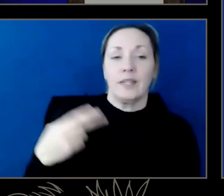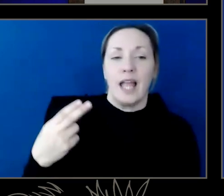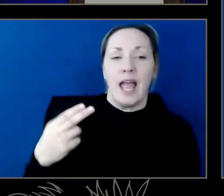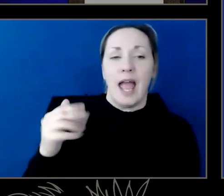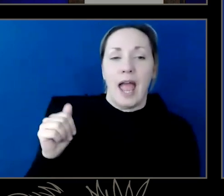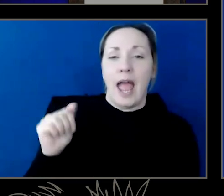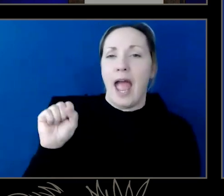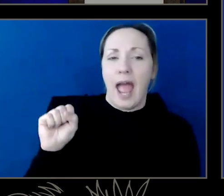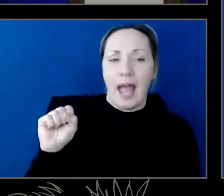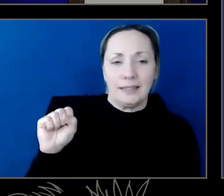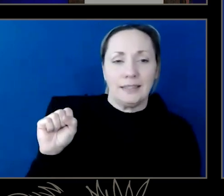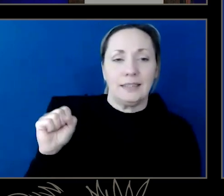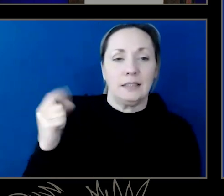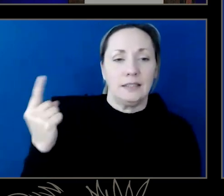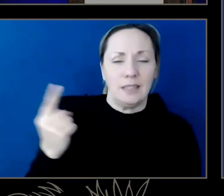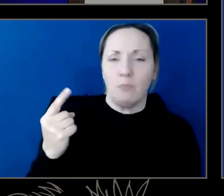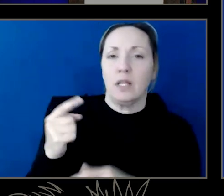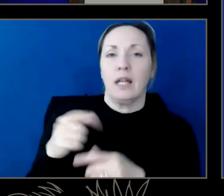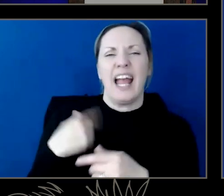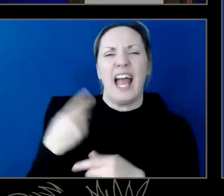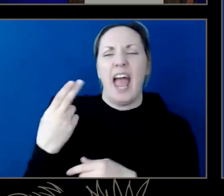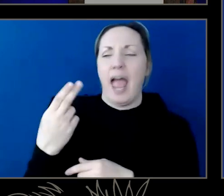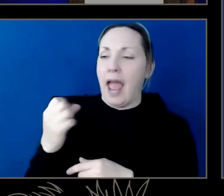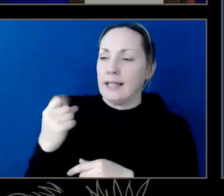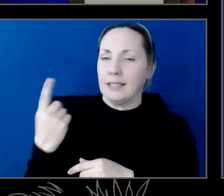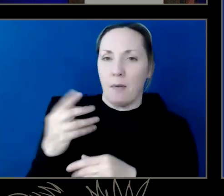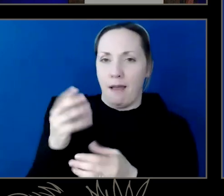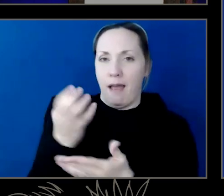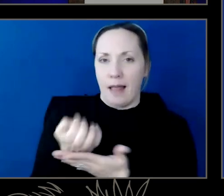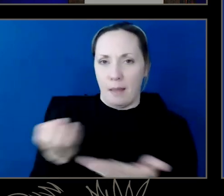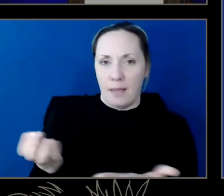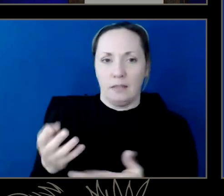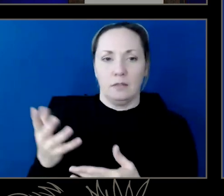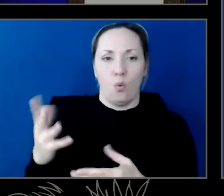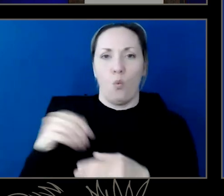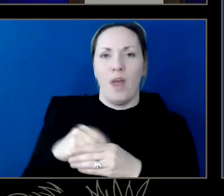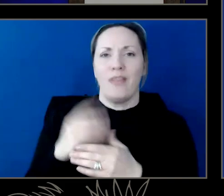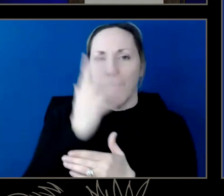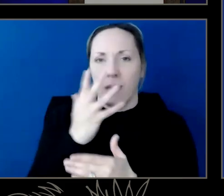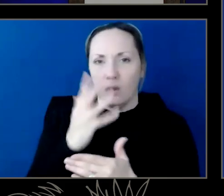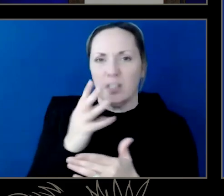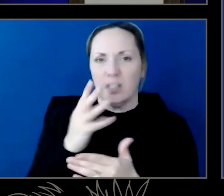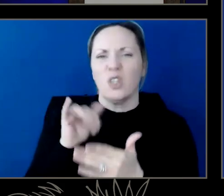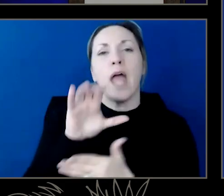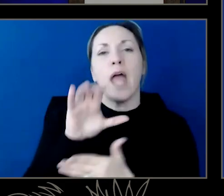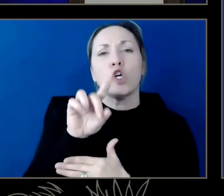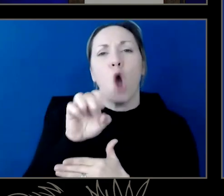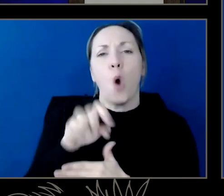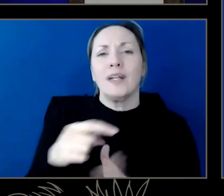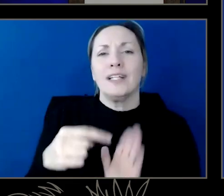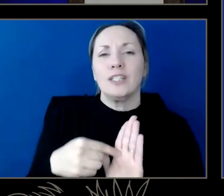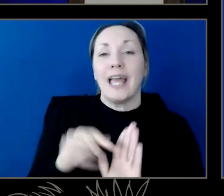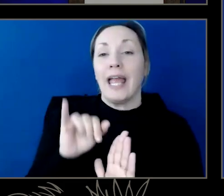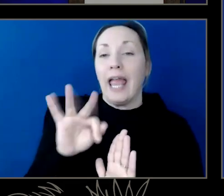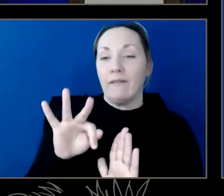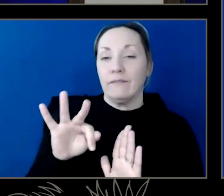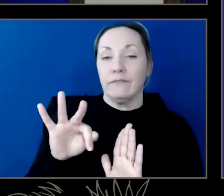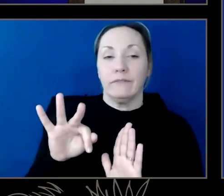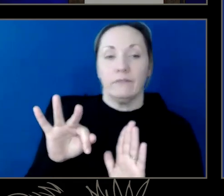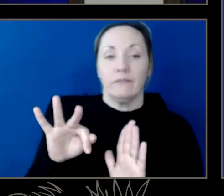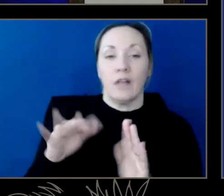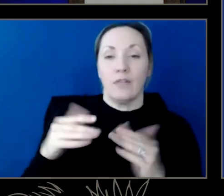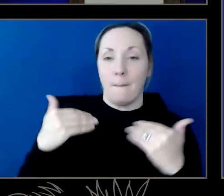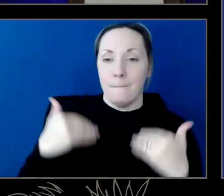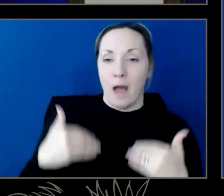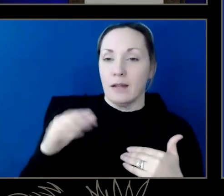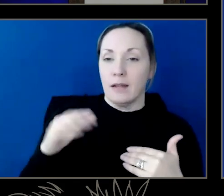lets us target a specific element within a parent element. So all I'm saying in this code is if the body element has an